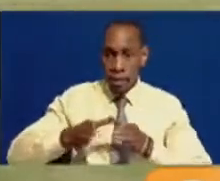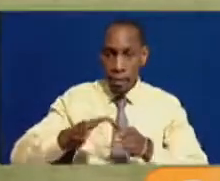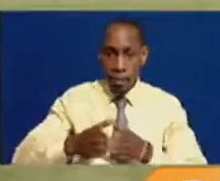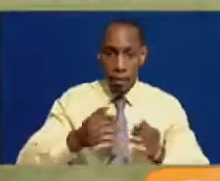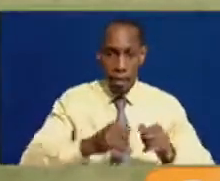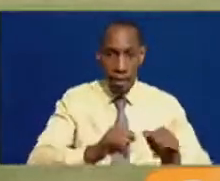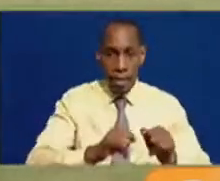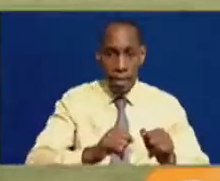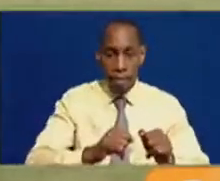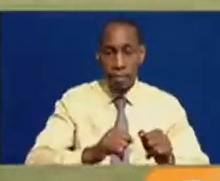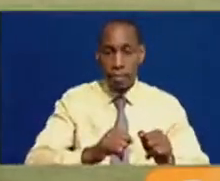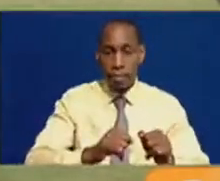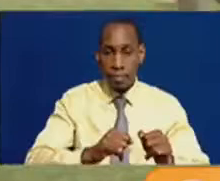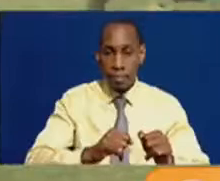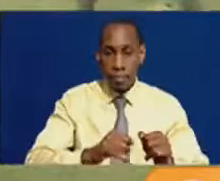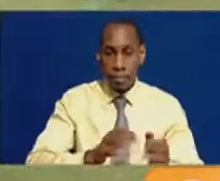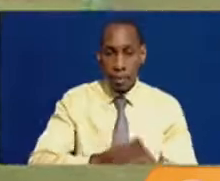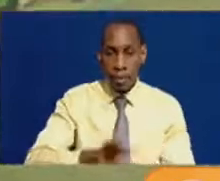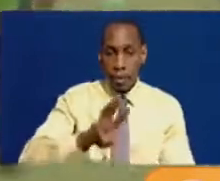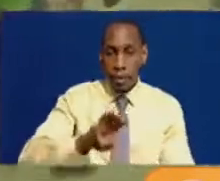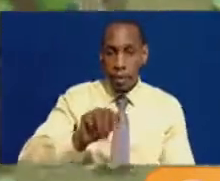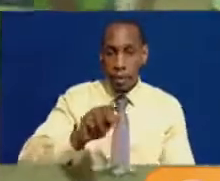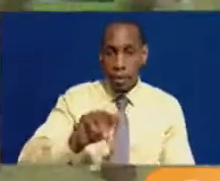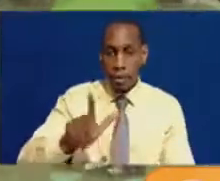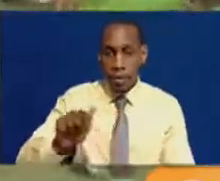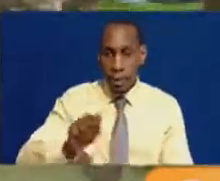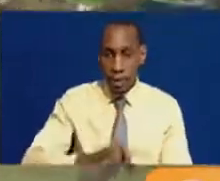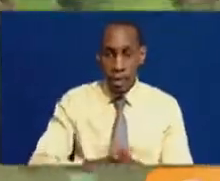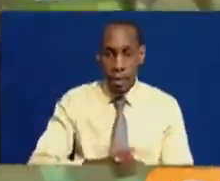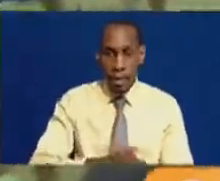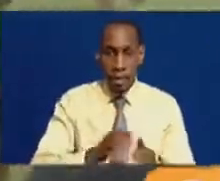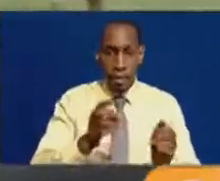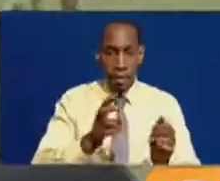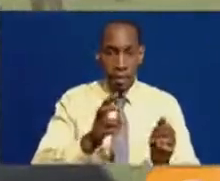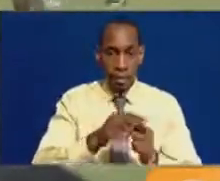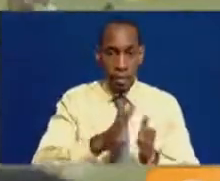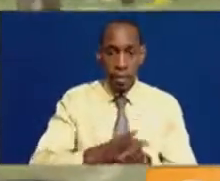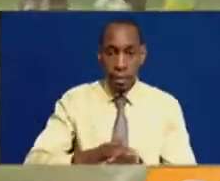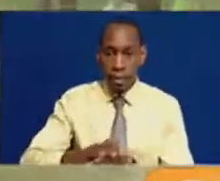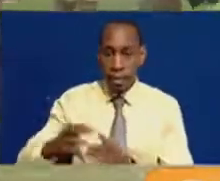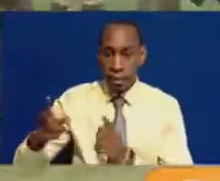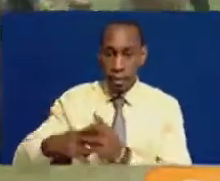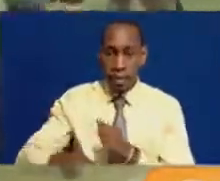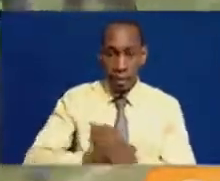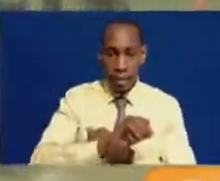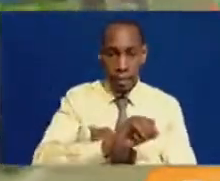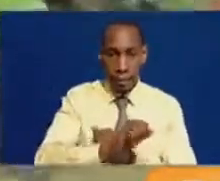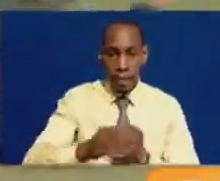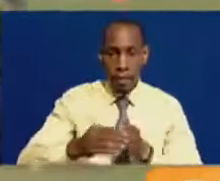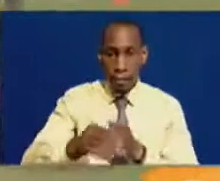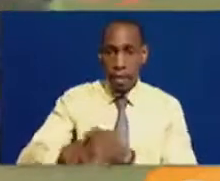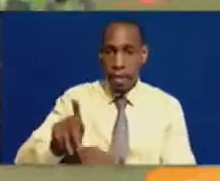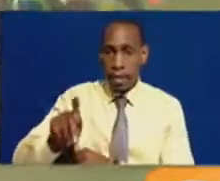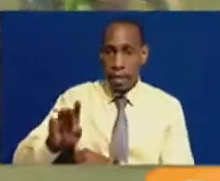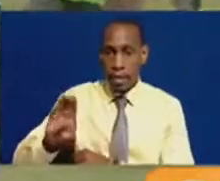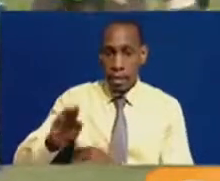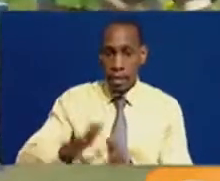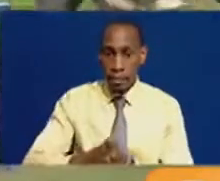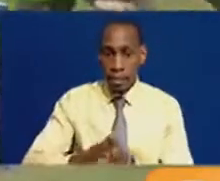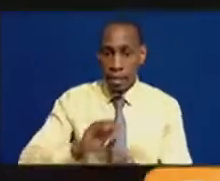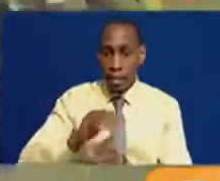from winger Richelle Retwangila. Lucky Dawala converted for a 7-5 lead, and just before the break, KCB centre